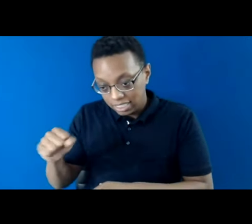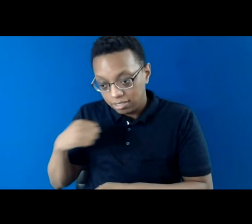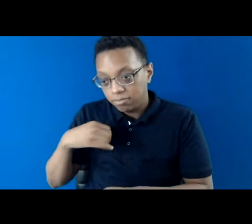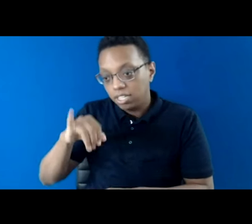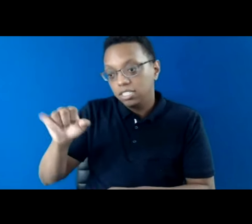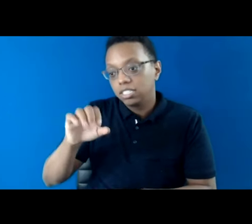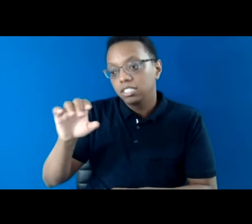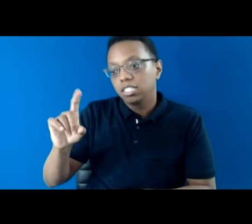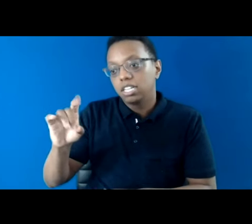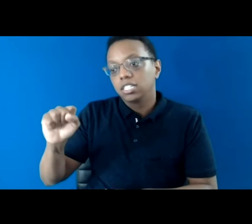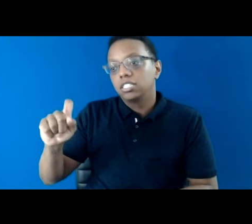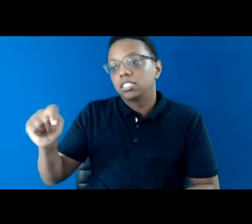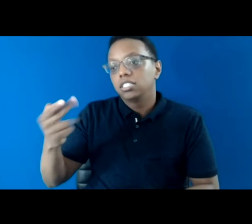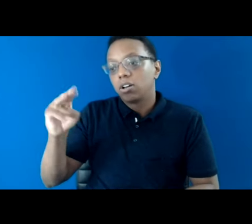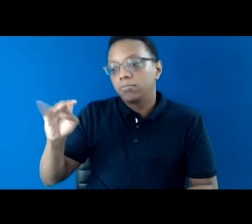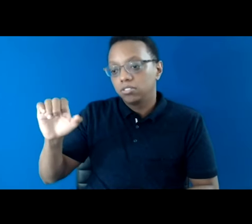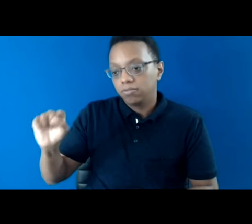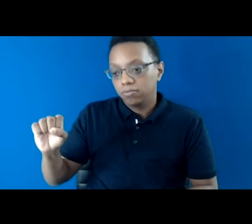by Jedis Thompson,